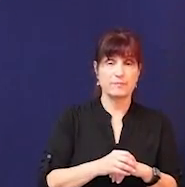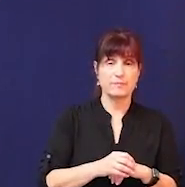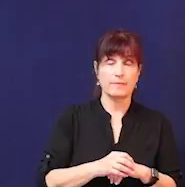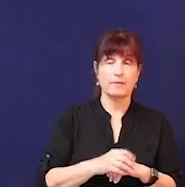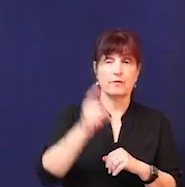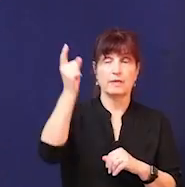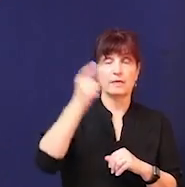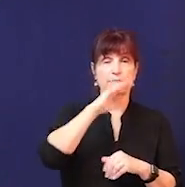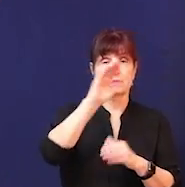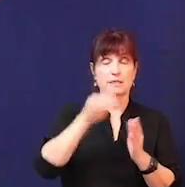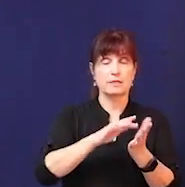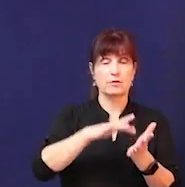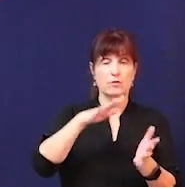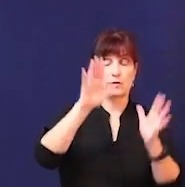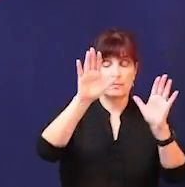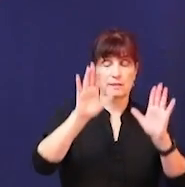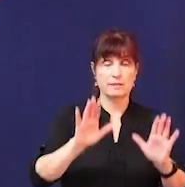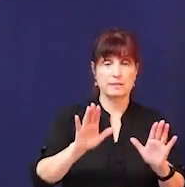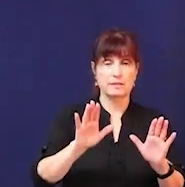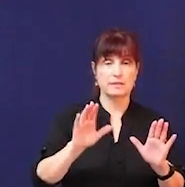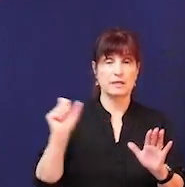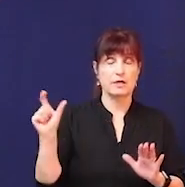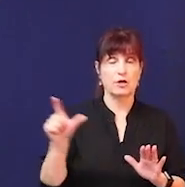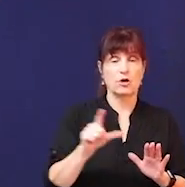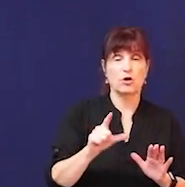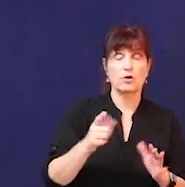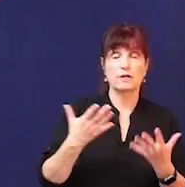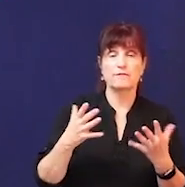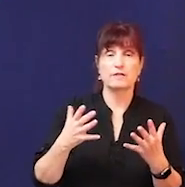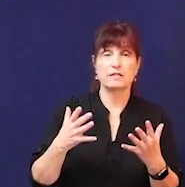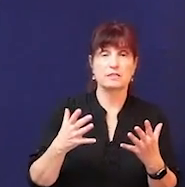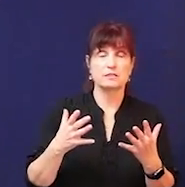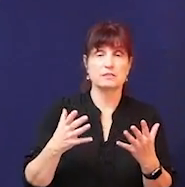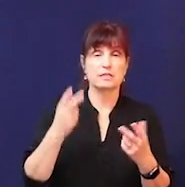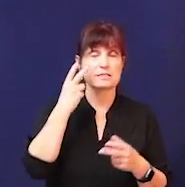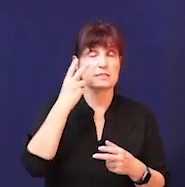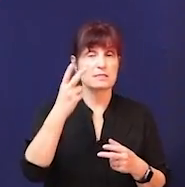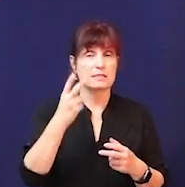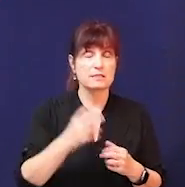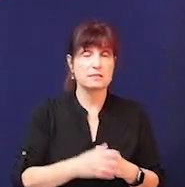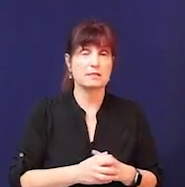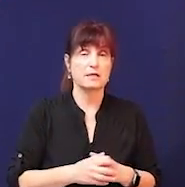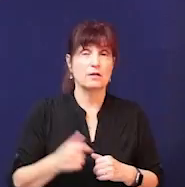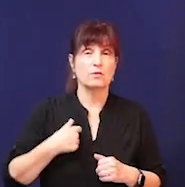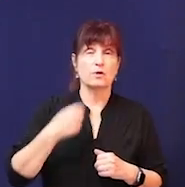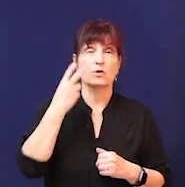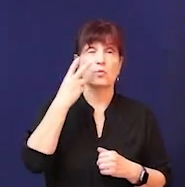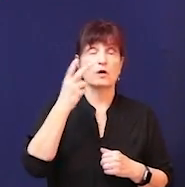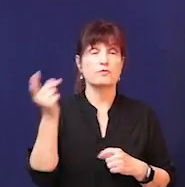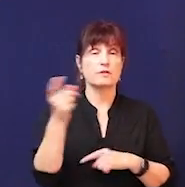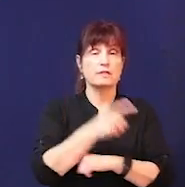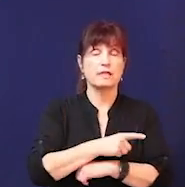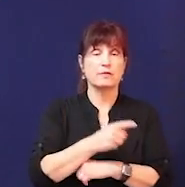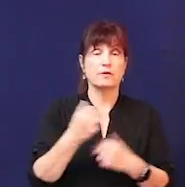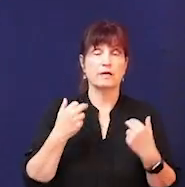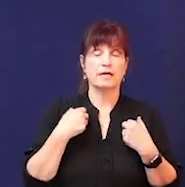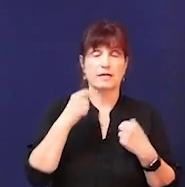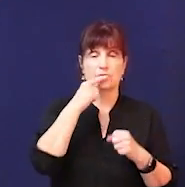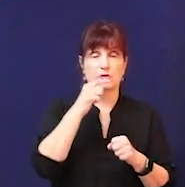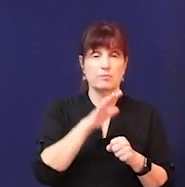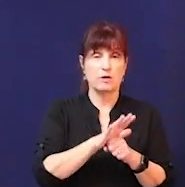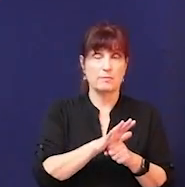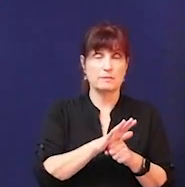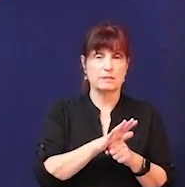comes again in glory and majesty, and all is at last made manifest, we who watch for that day may inherit the great